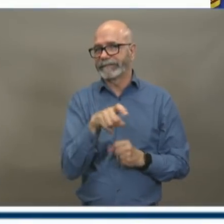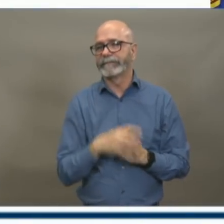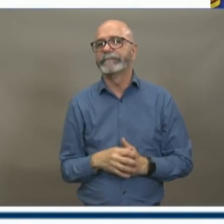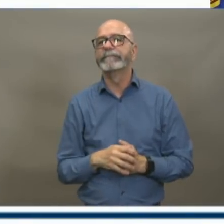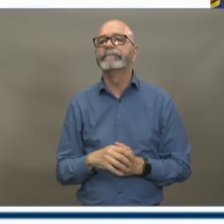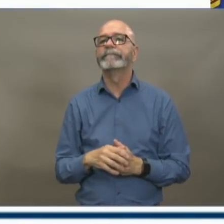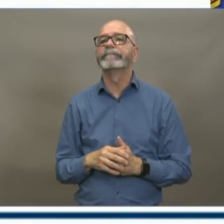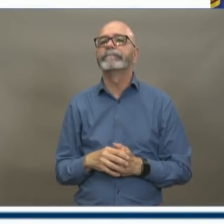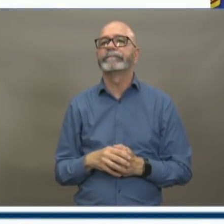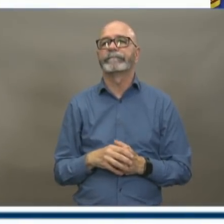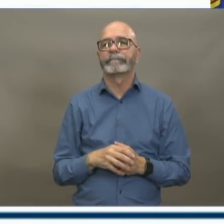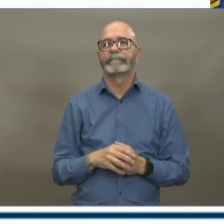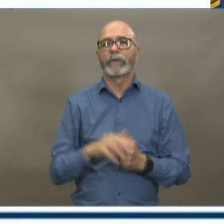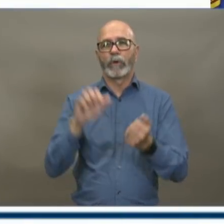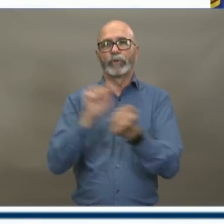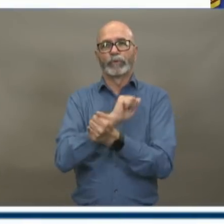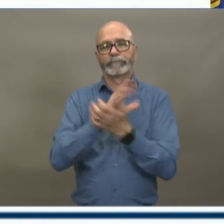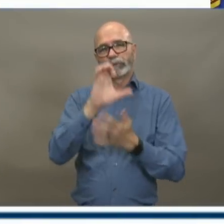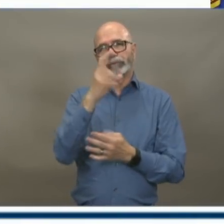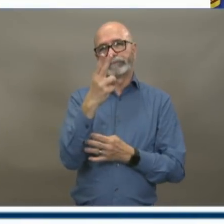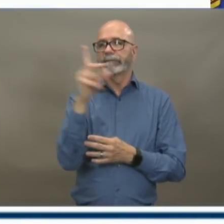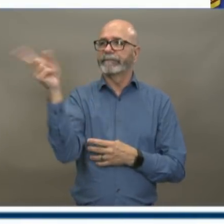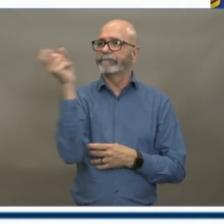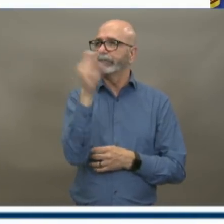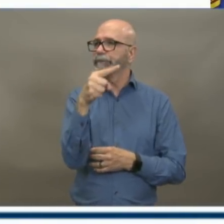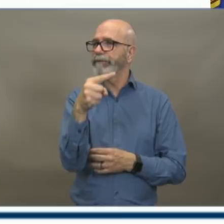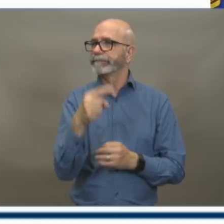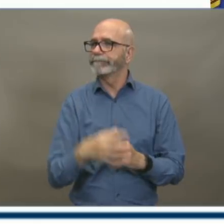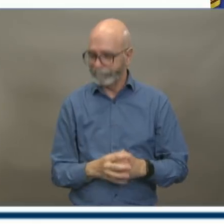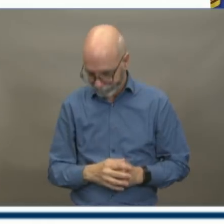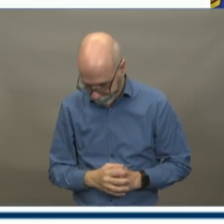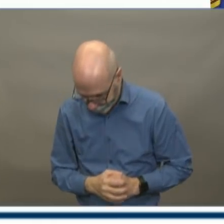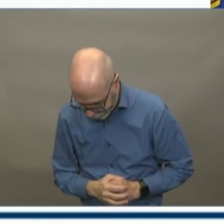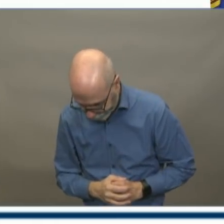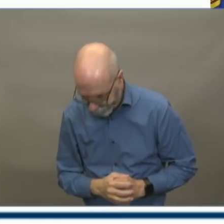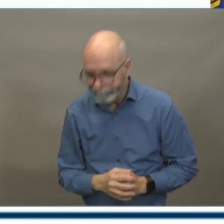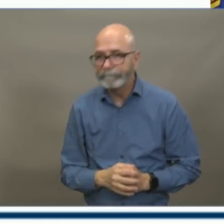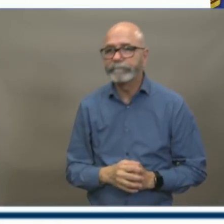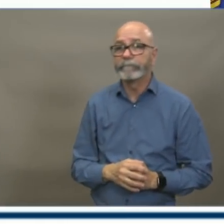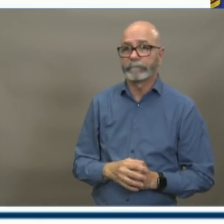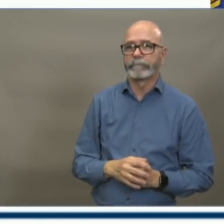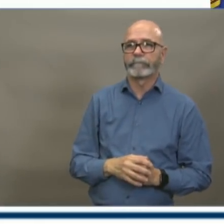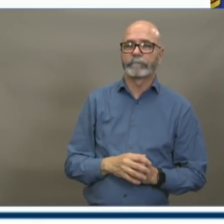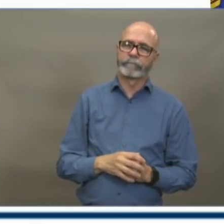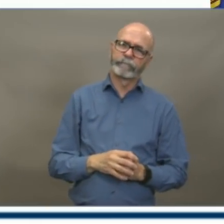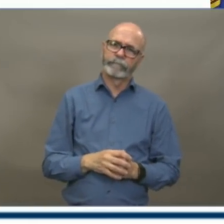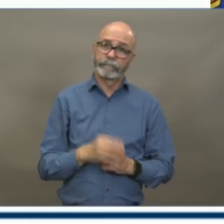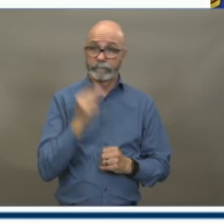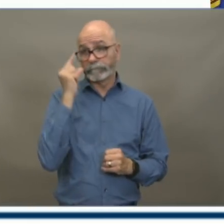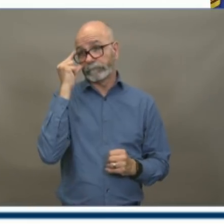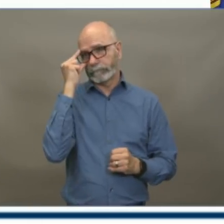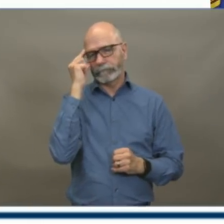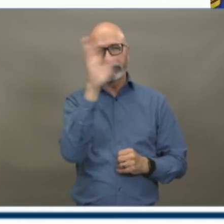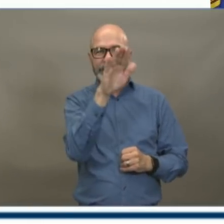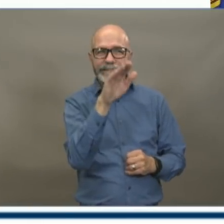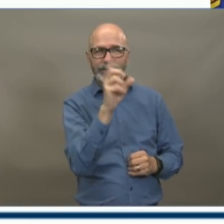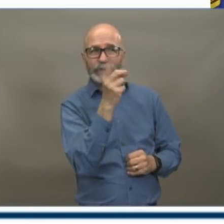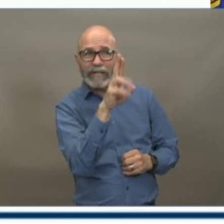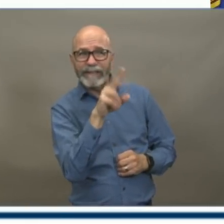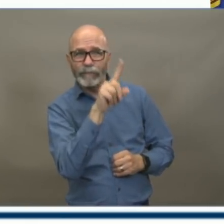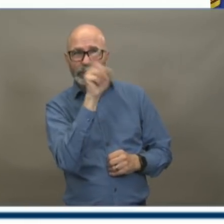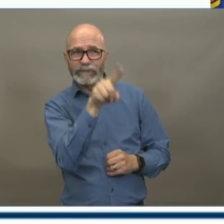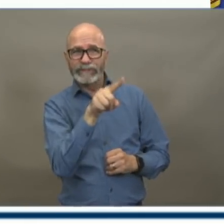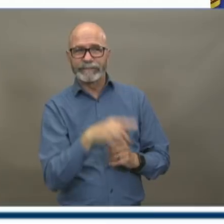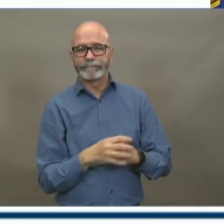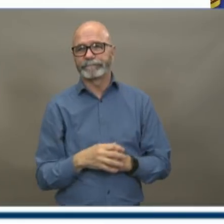Chronicle Herald. Go ahead, John. Thank you. Dr. Strang, I realize the details are still being worked out